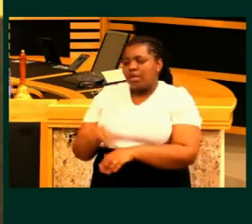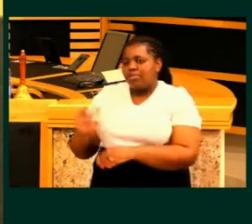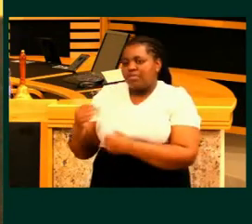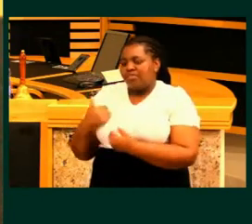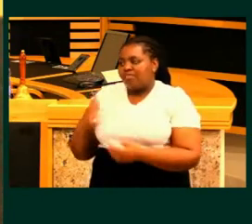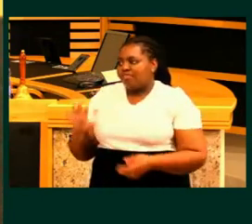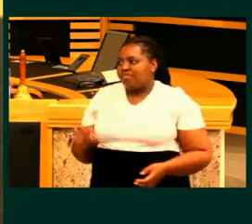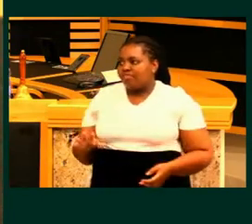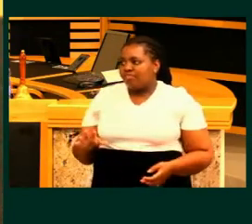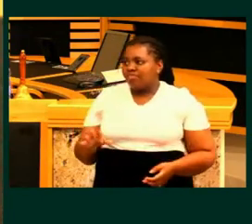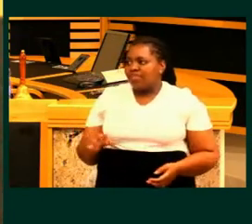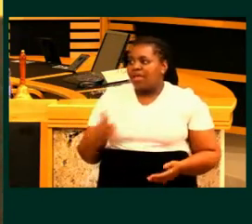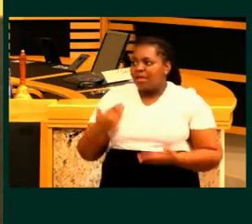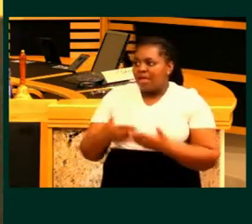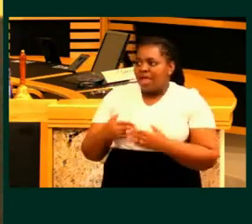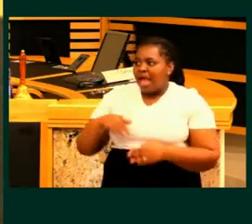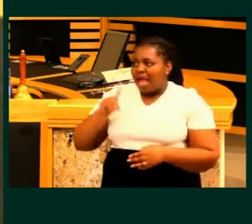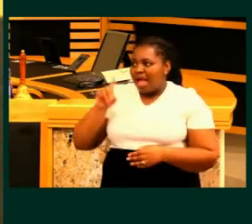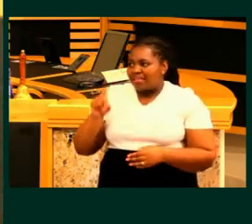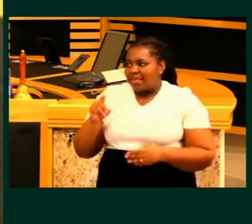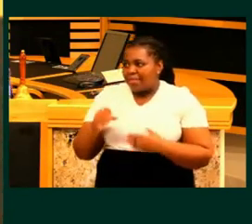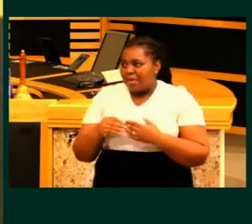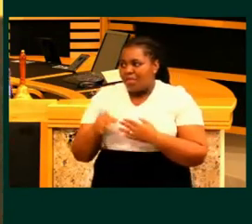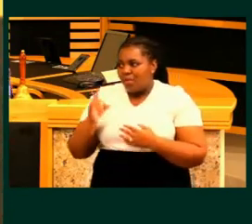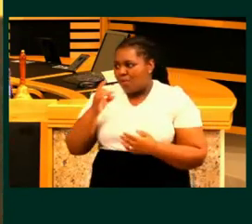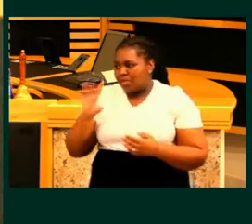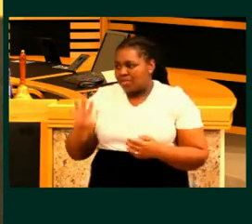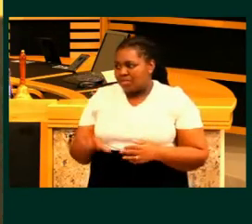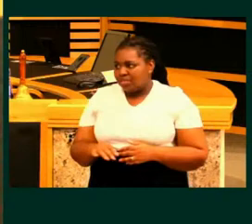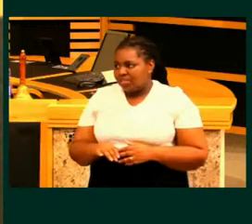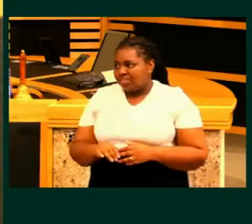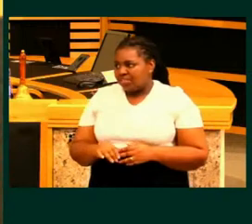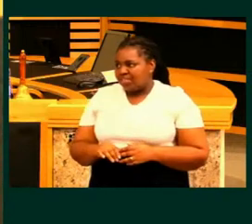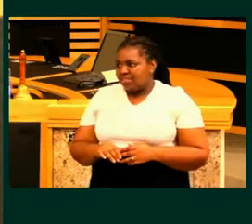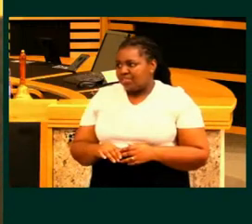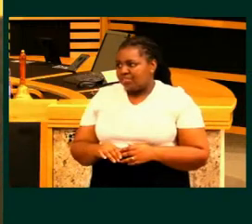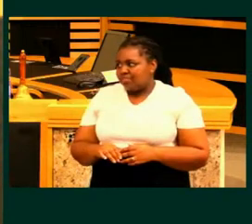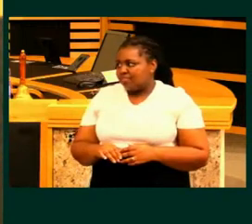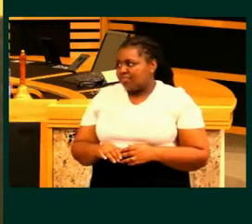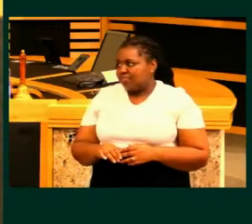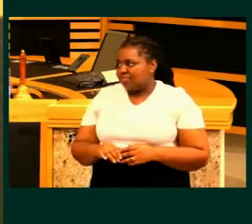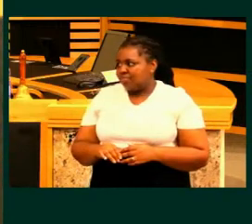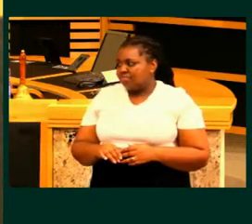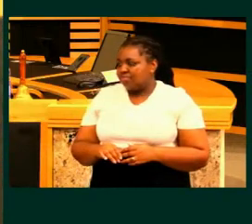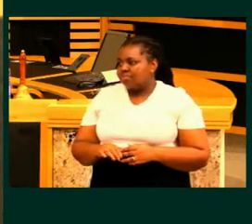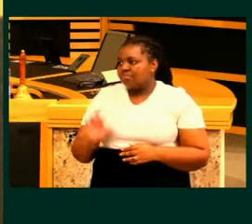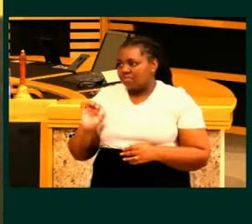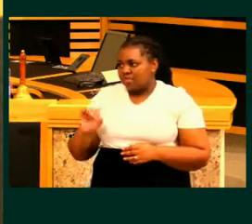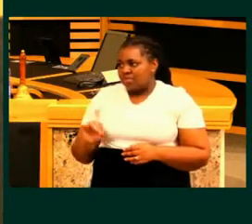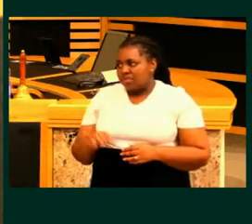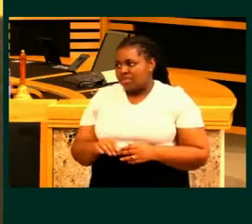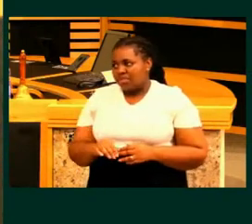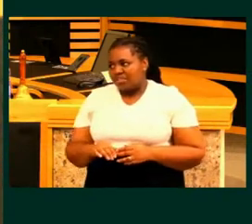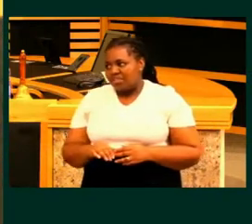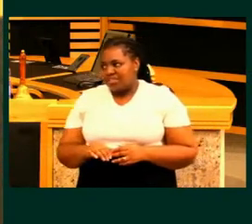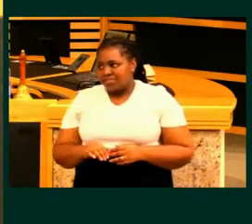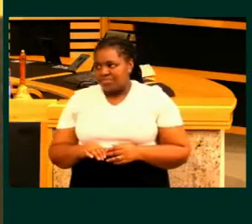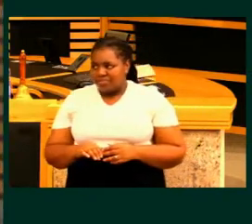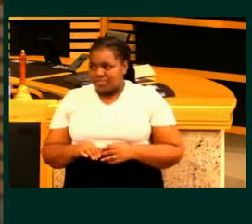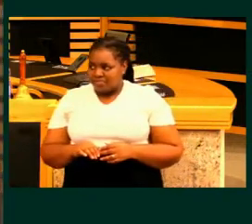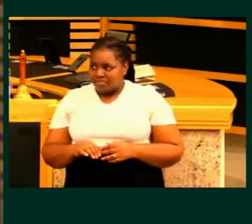yeah may I ask the member a question just once member you prepared to take the question I'm prepared to take thank you